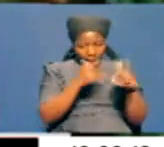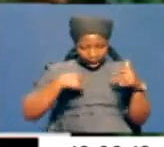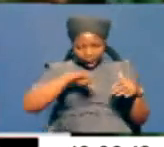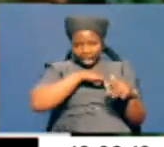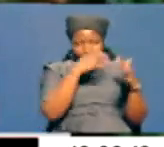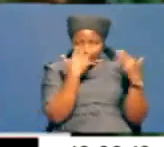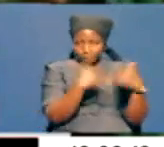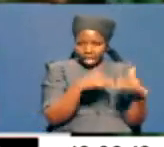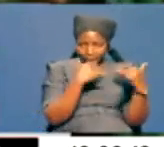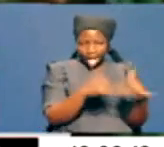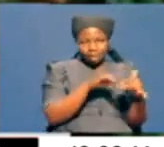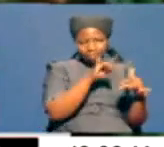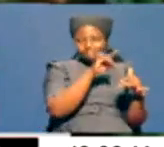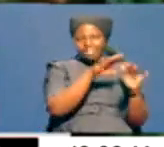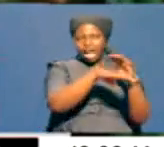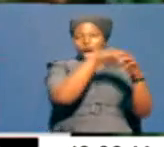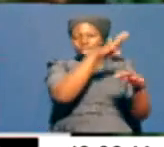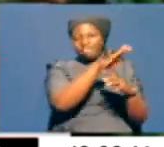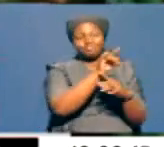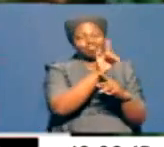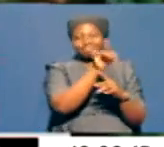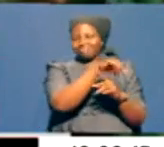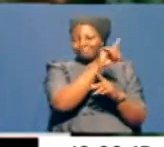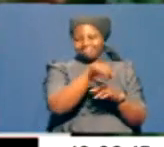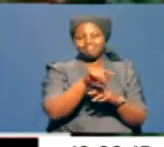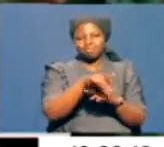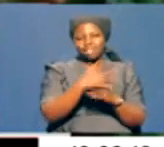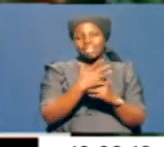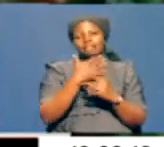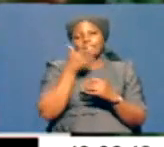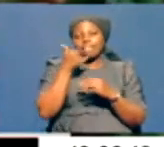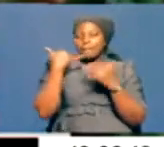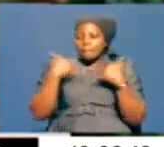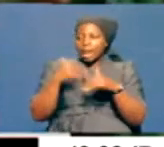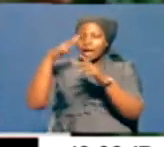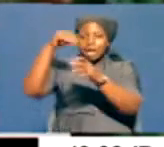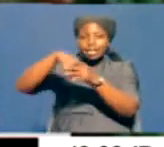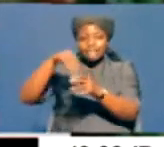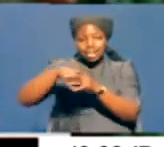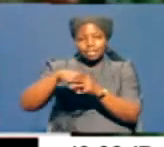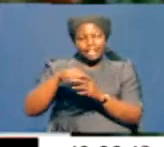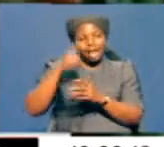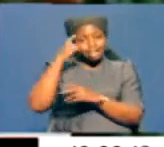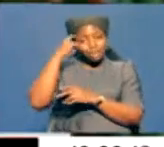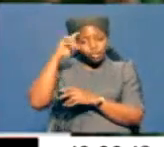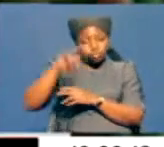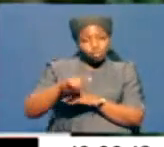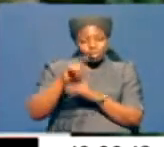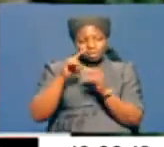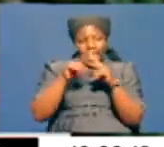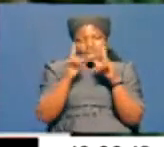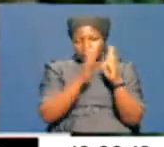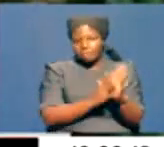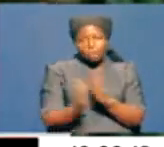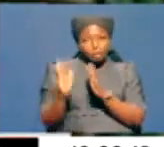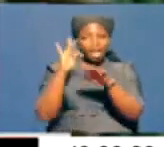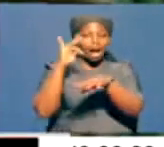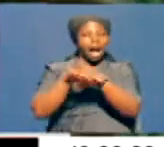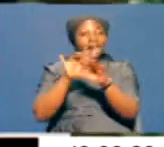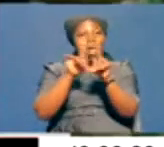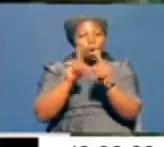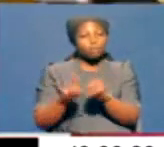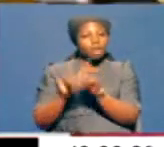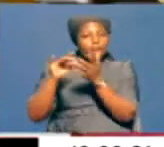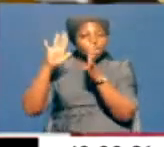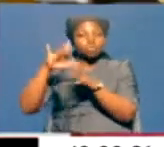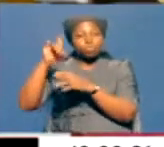more to play outside than indoor arena. And I think like we should start our preparation earlier, and mostly residential